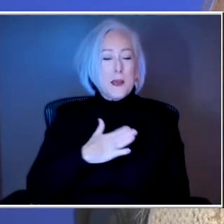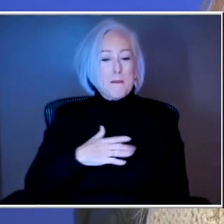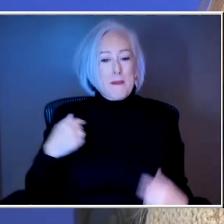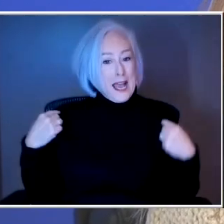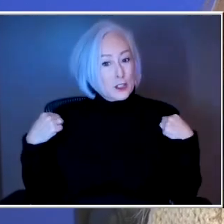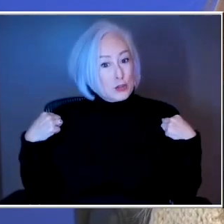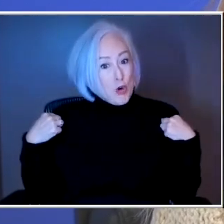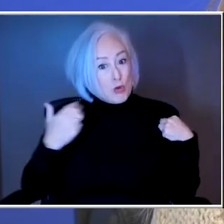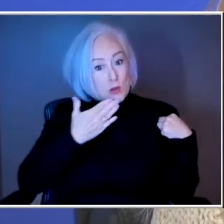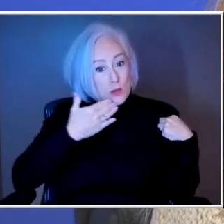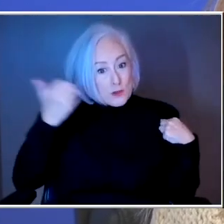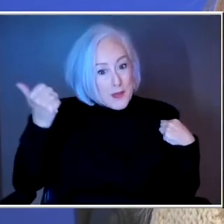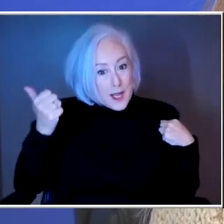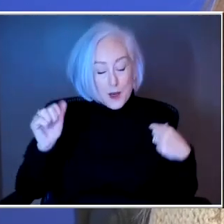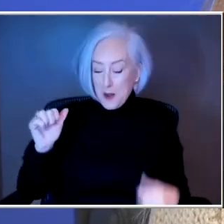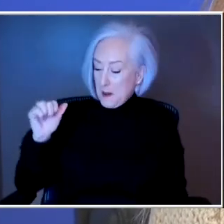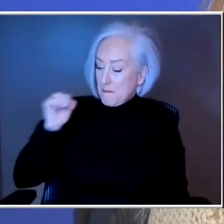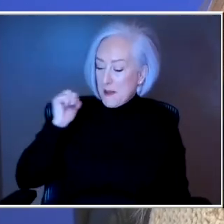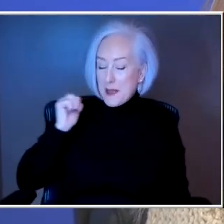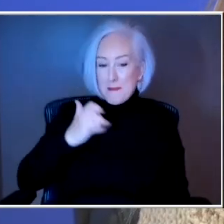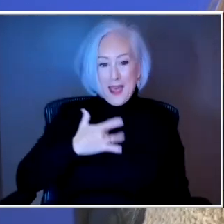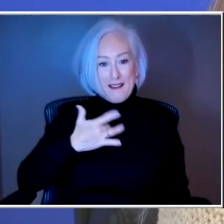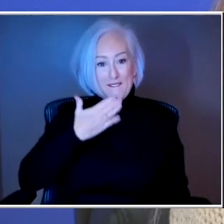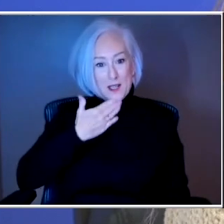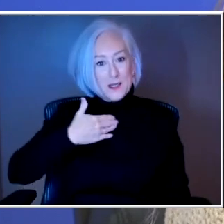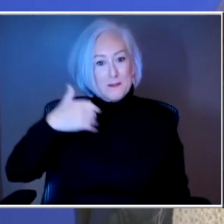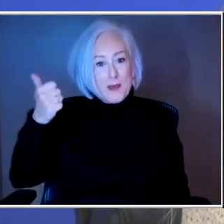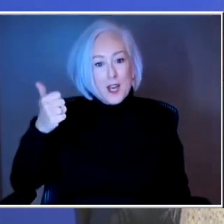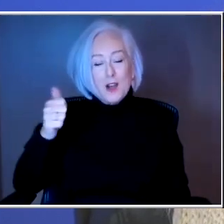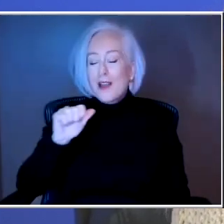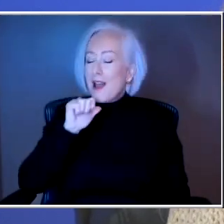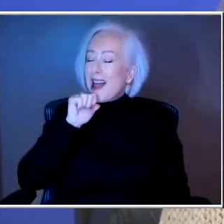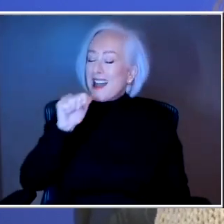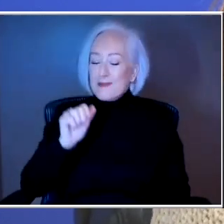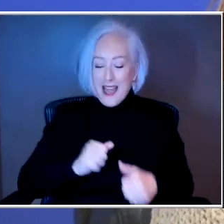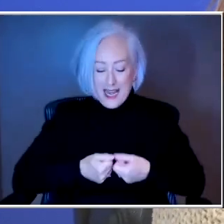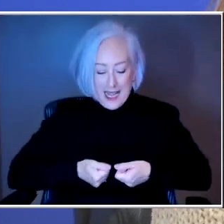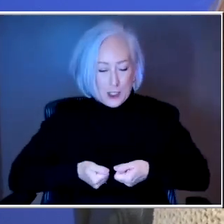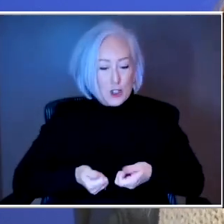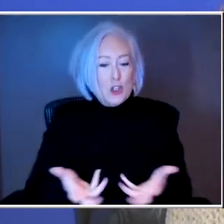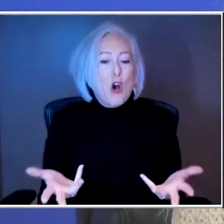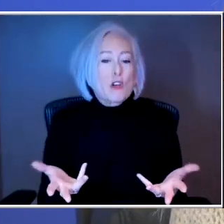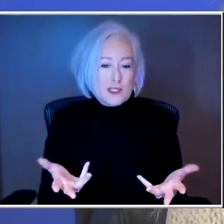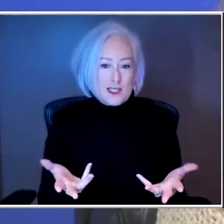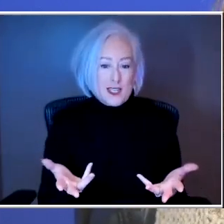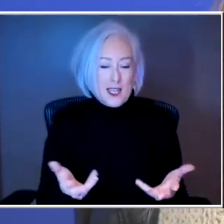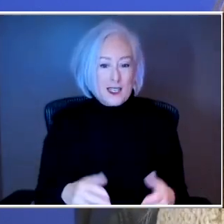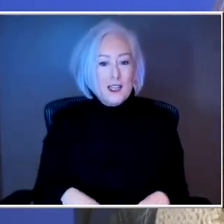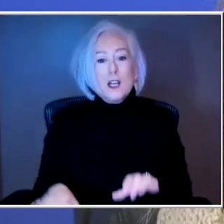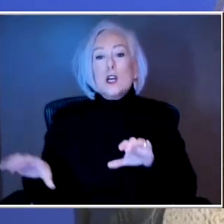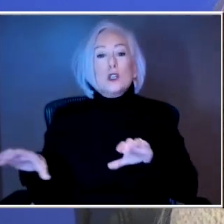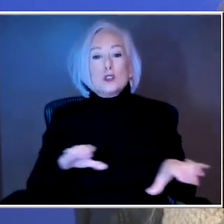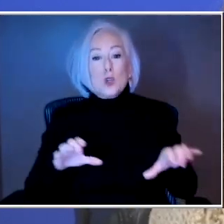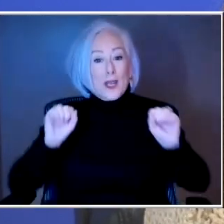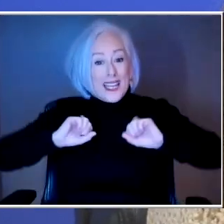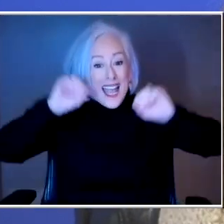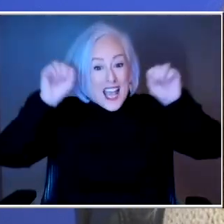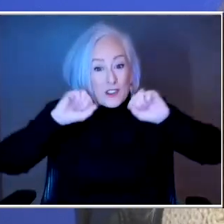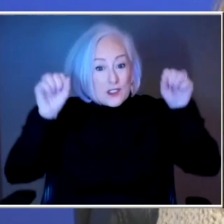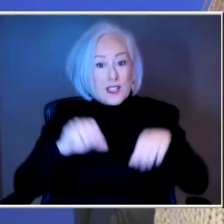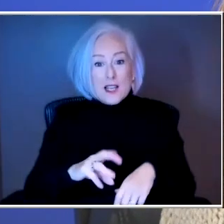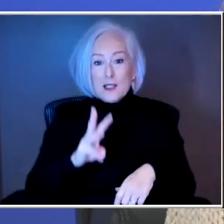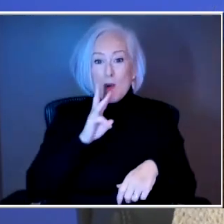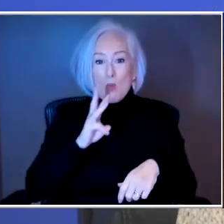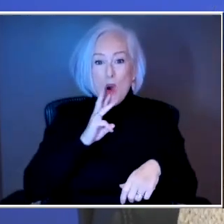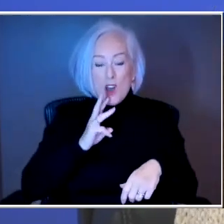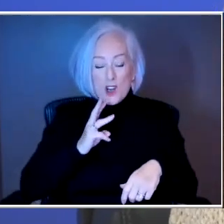better. I'm not as tired. Like literally even exercising, doing the pound exercise, doing the water, that was a lot to carry.